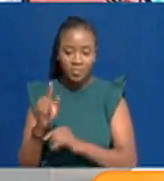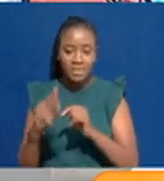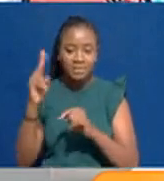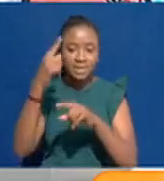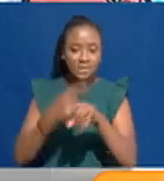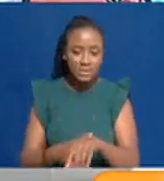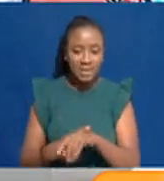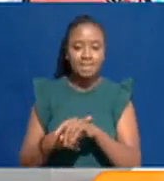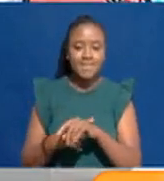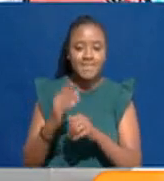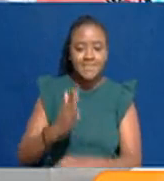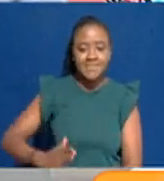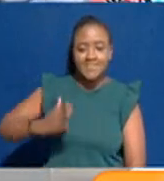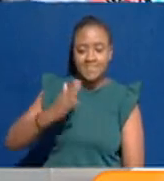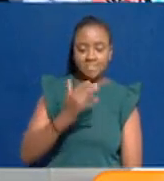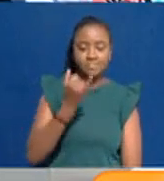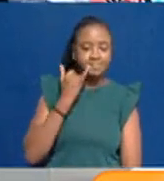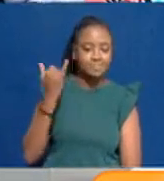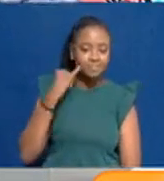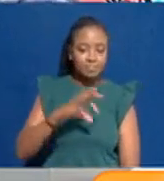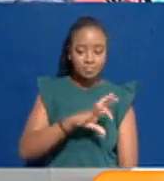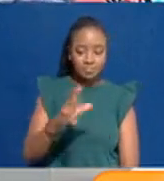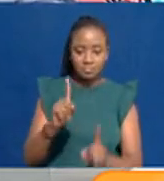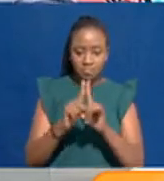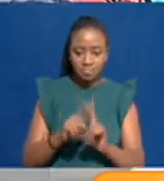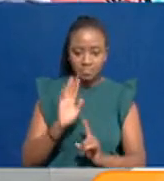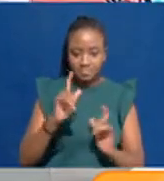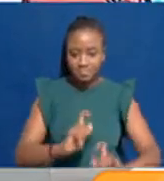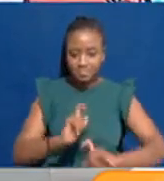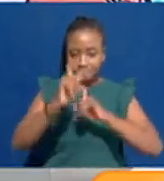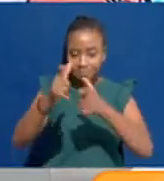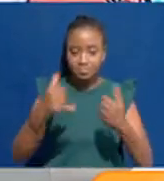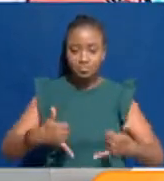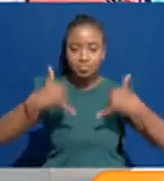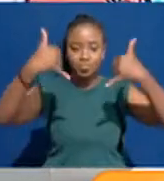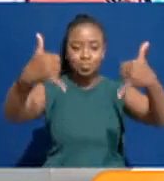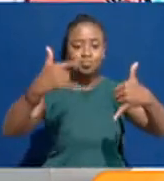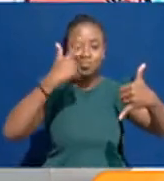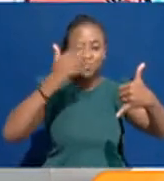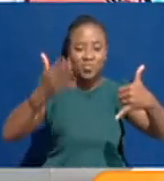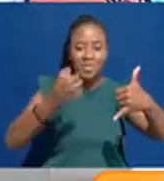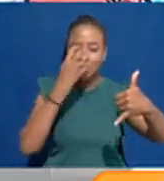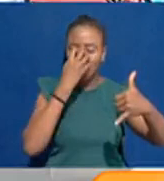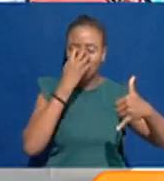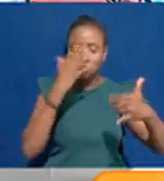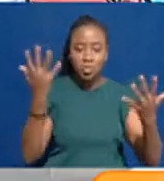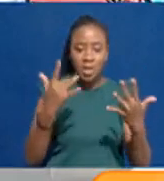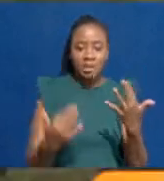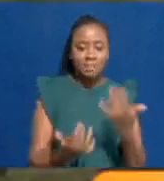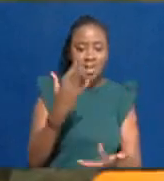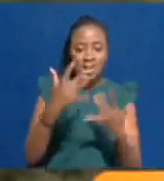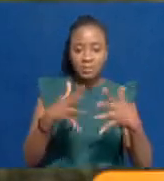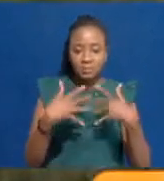a row in Naivasha, Nakuru County. Ogier was handed the winner's trophy by President William Ruto at Hell's Gate.